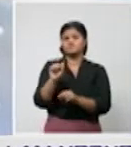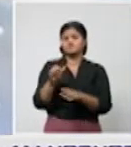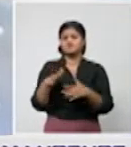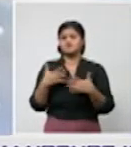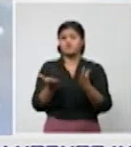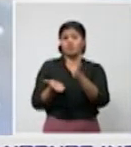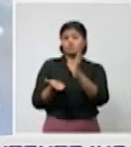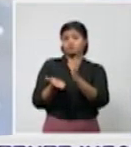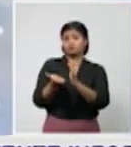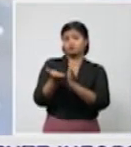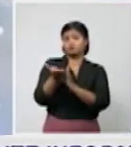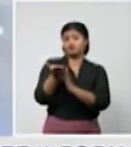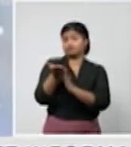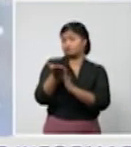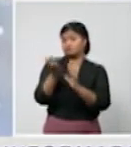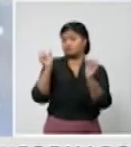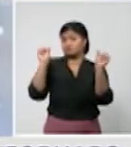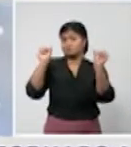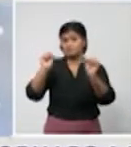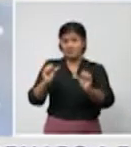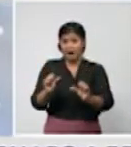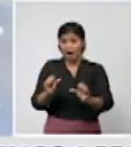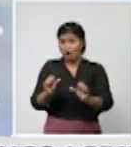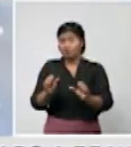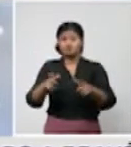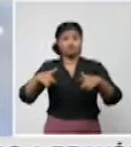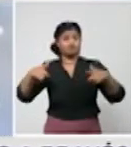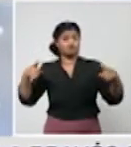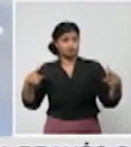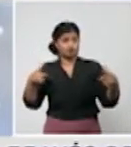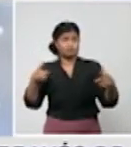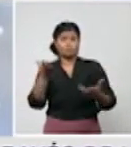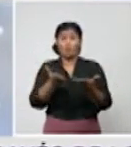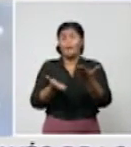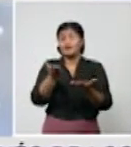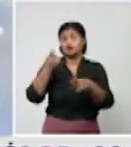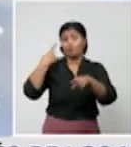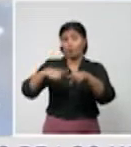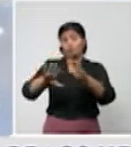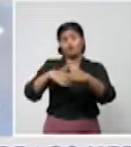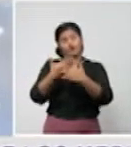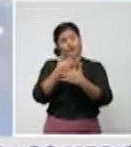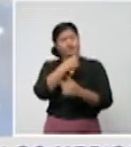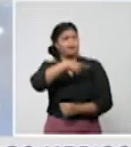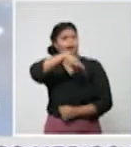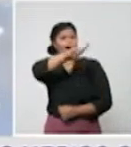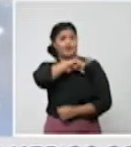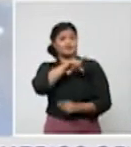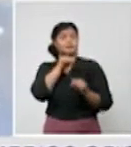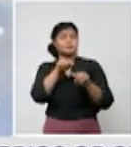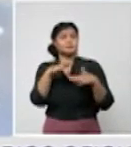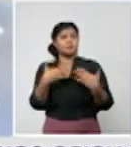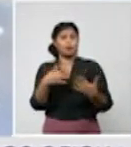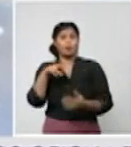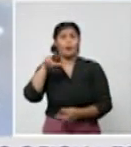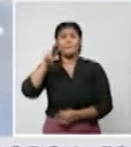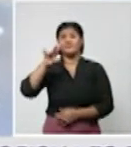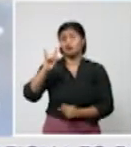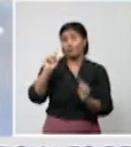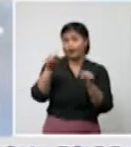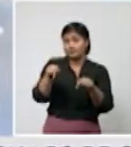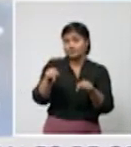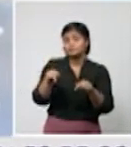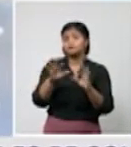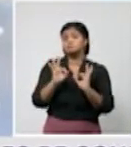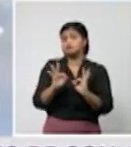to previous results. Of these 229 cases, 228, a